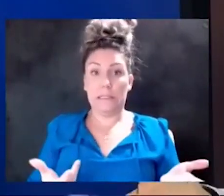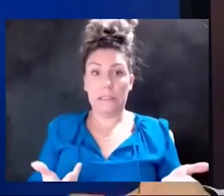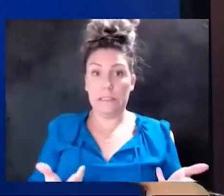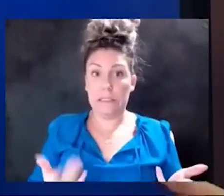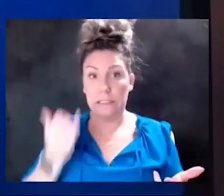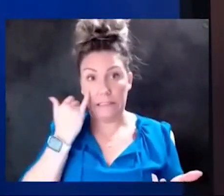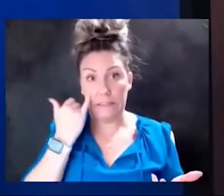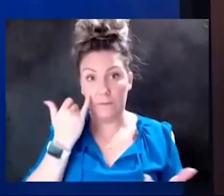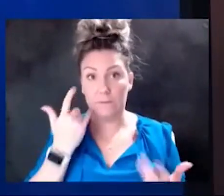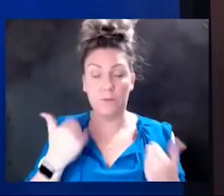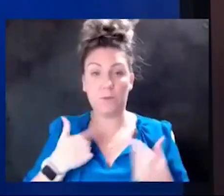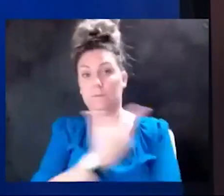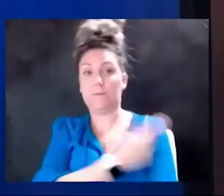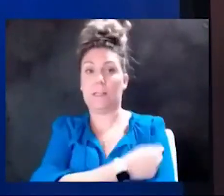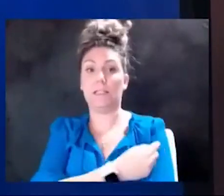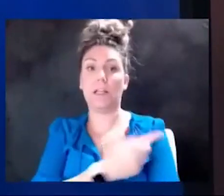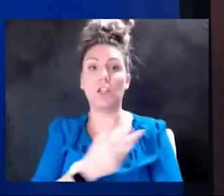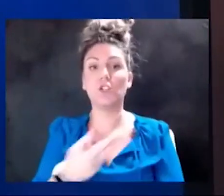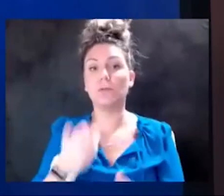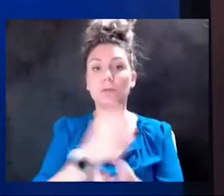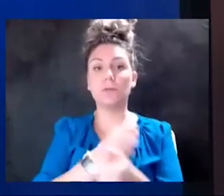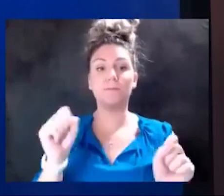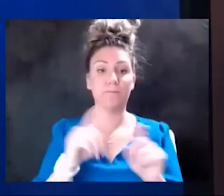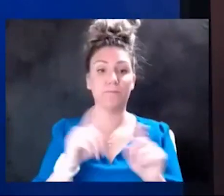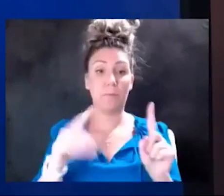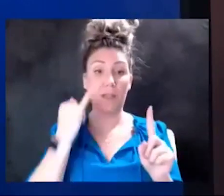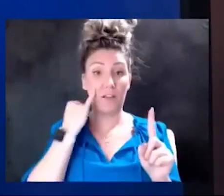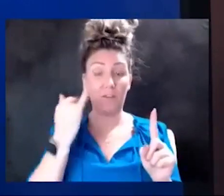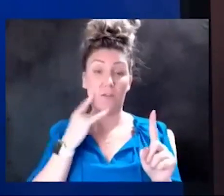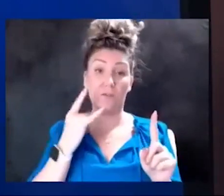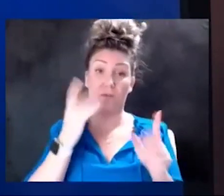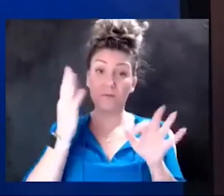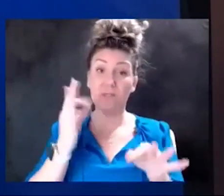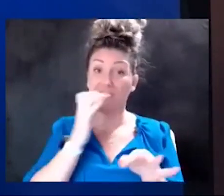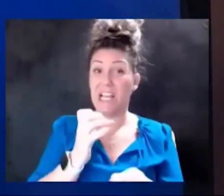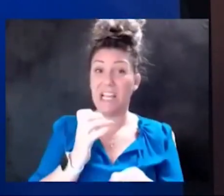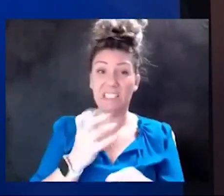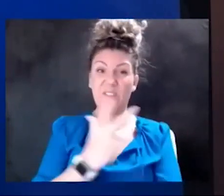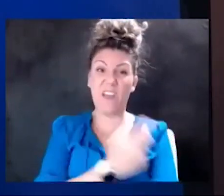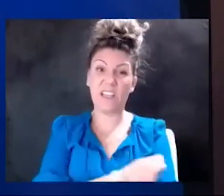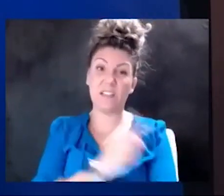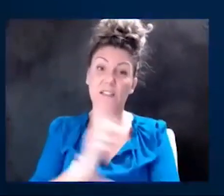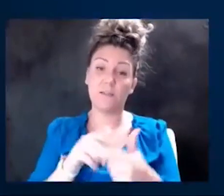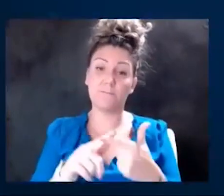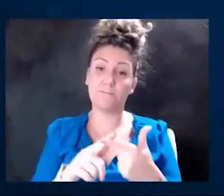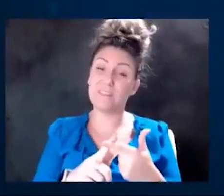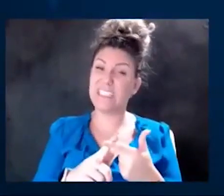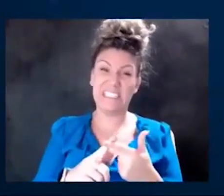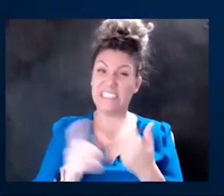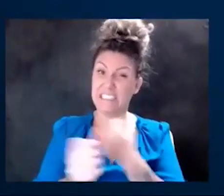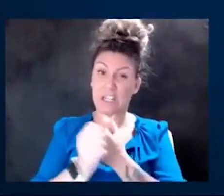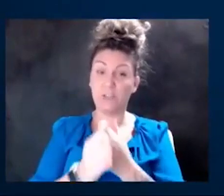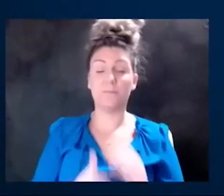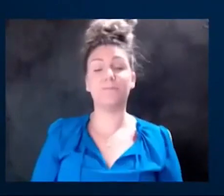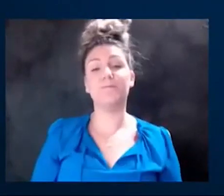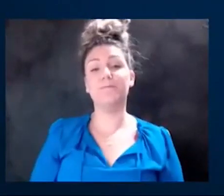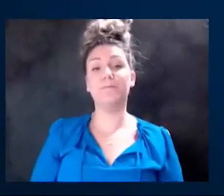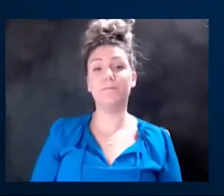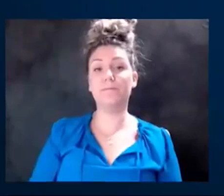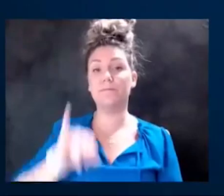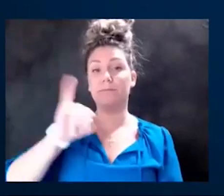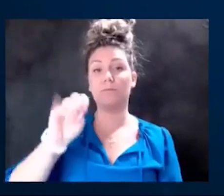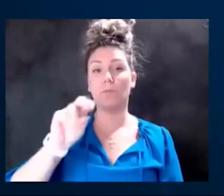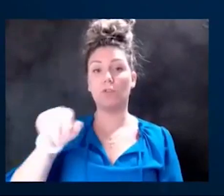vaccinated. You'll be safe. But if you choose not to get vaccinated, then yeah. Joshua says he read something about a